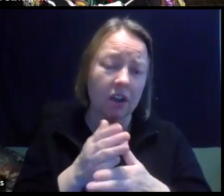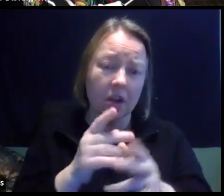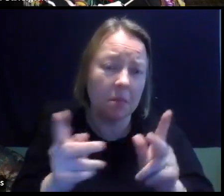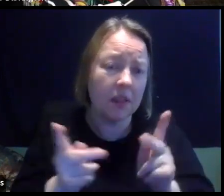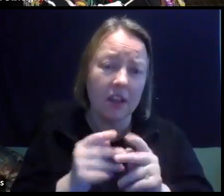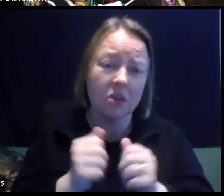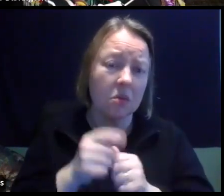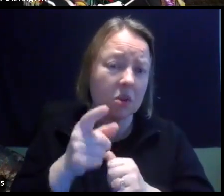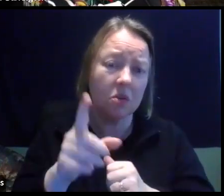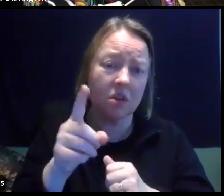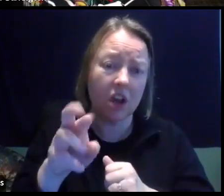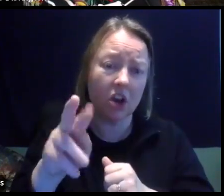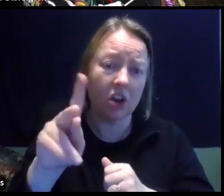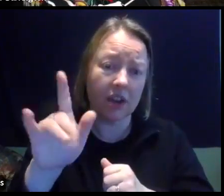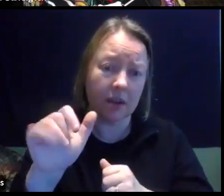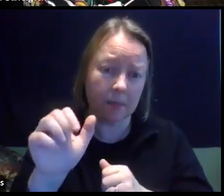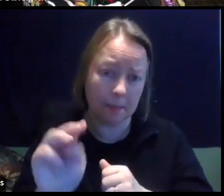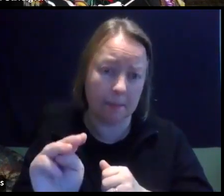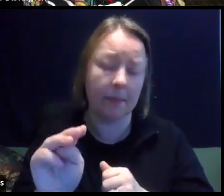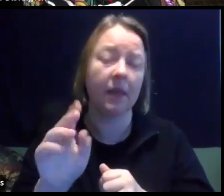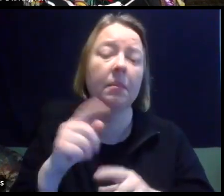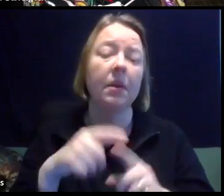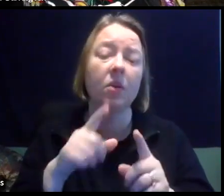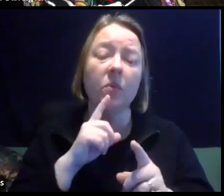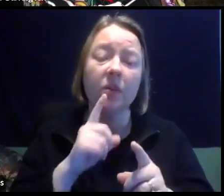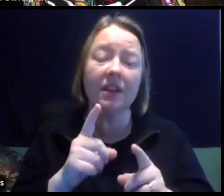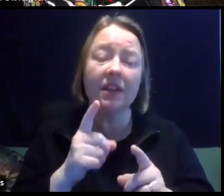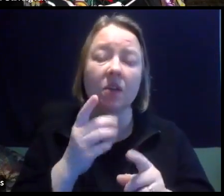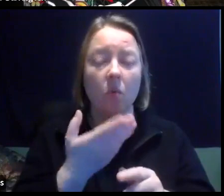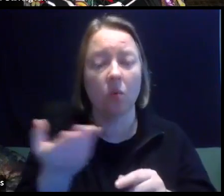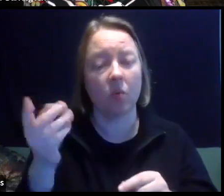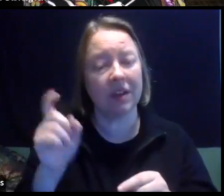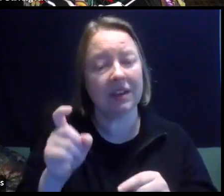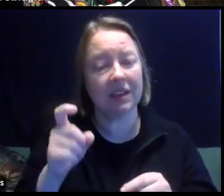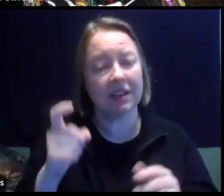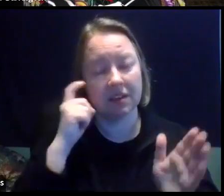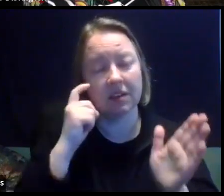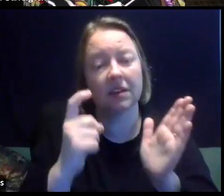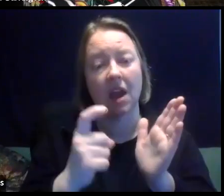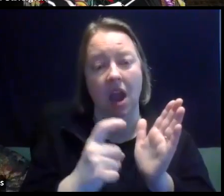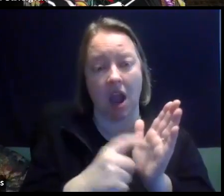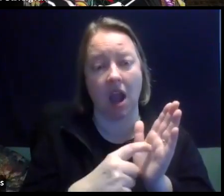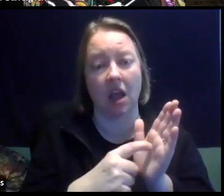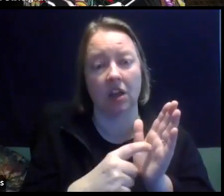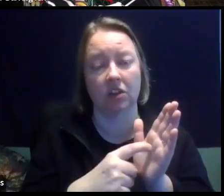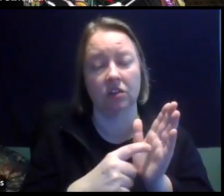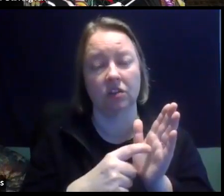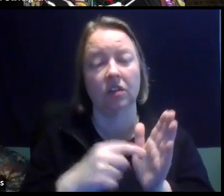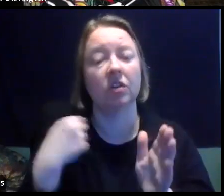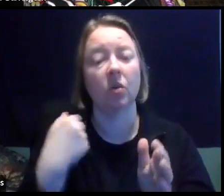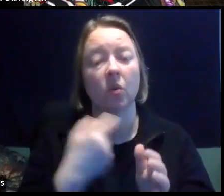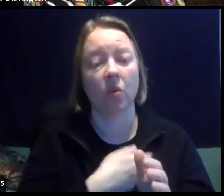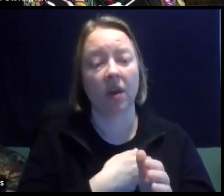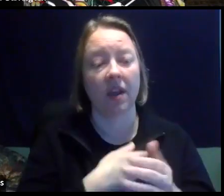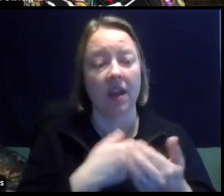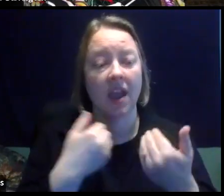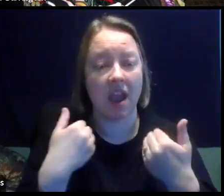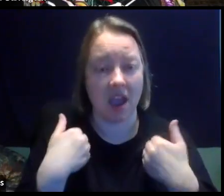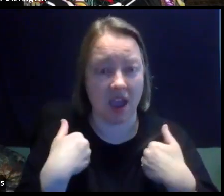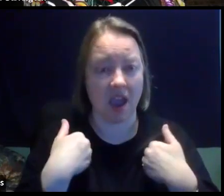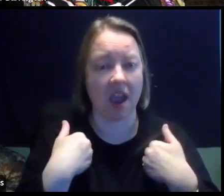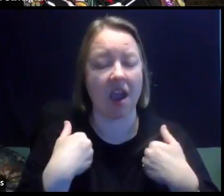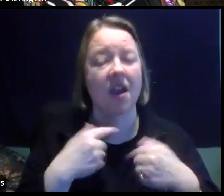Kemp. The thing that we need to acknowledge openly is that we have varying levels